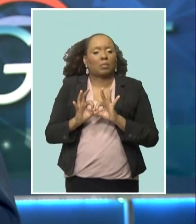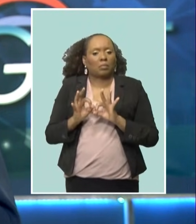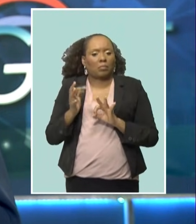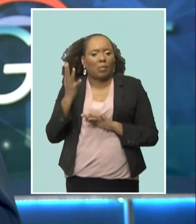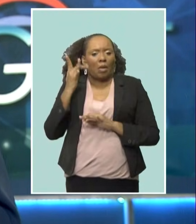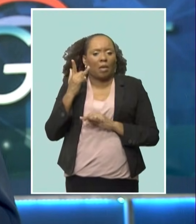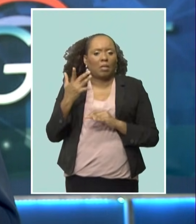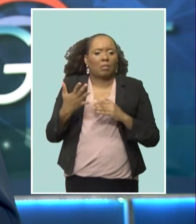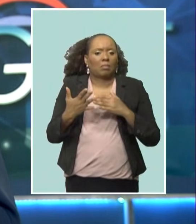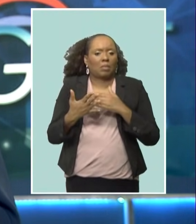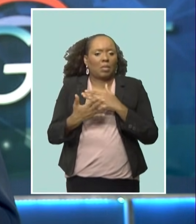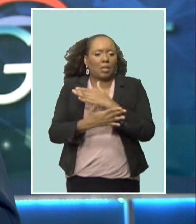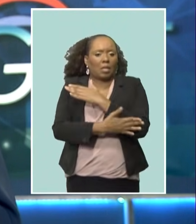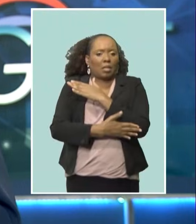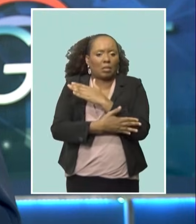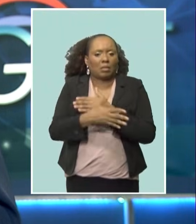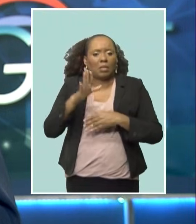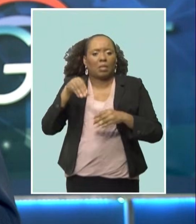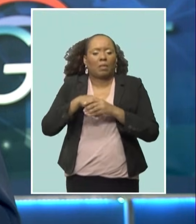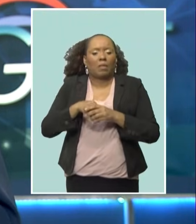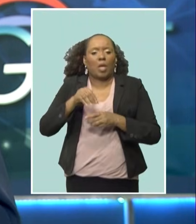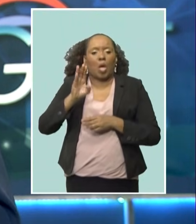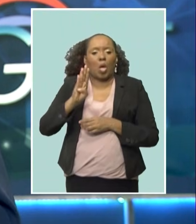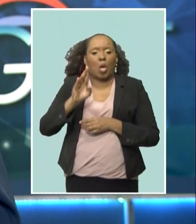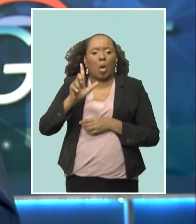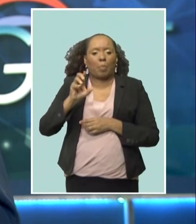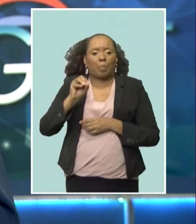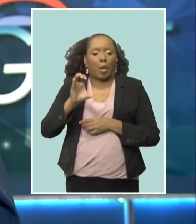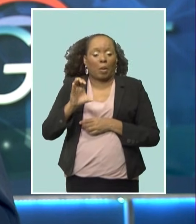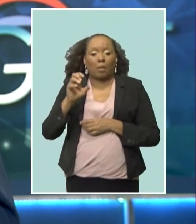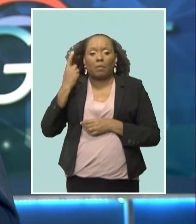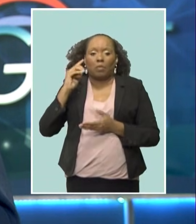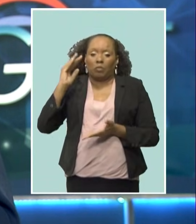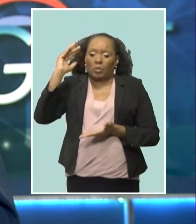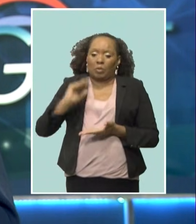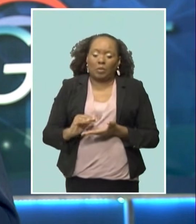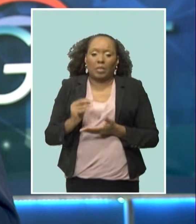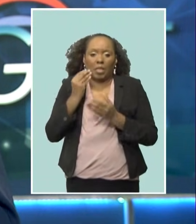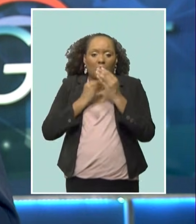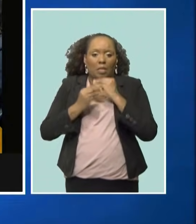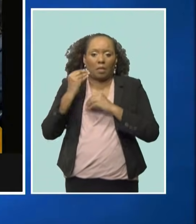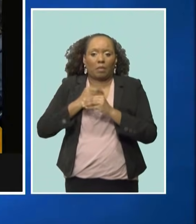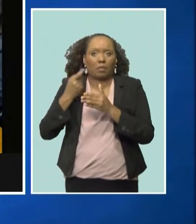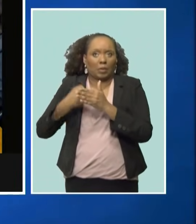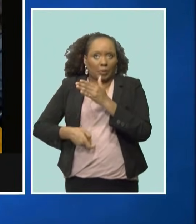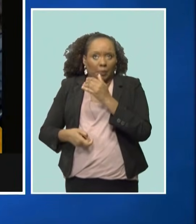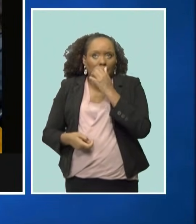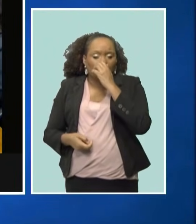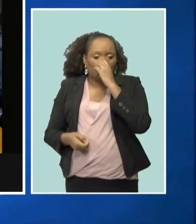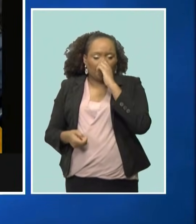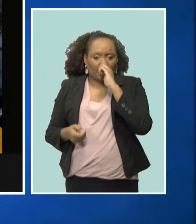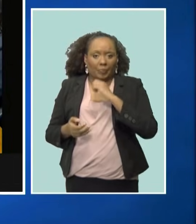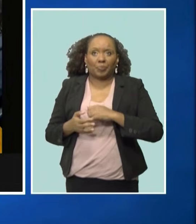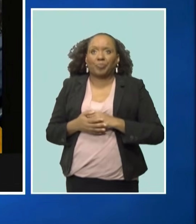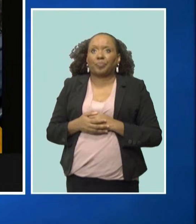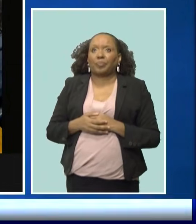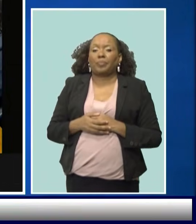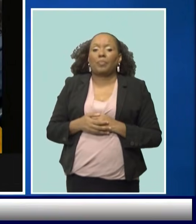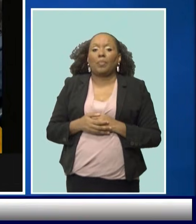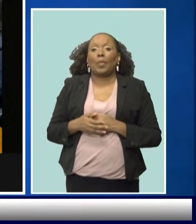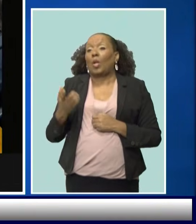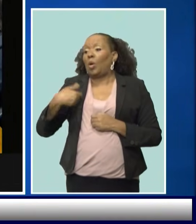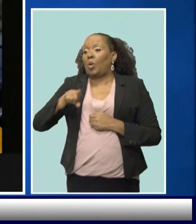strides made by countries of the bloc in reducing their food import bills. The launch of this dashboard